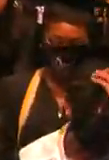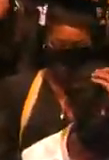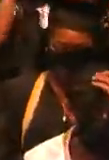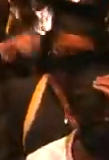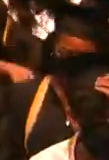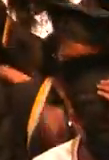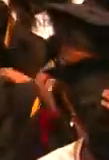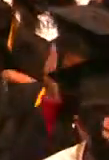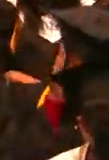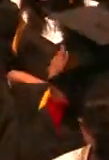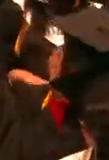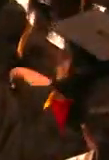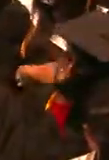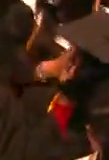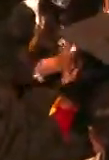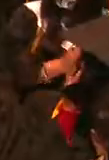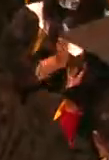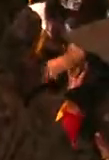Now it's my pleasure